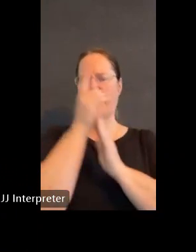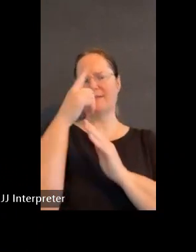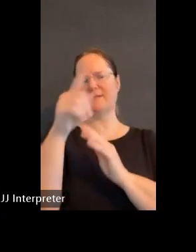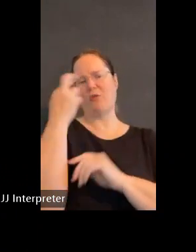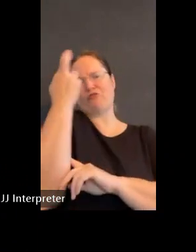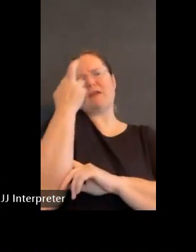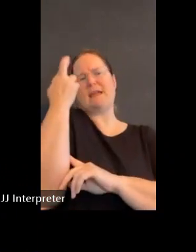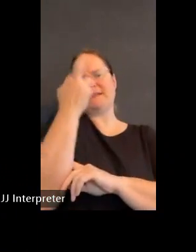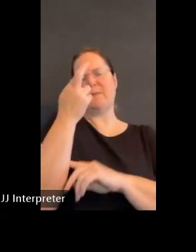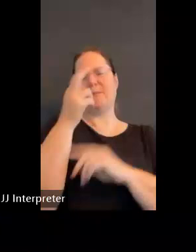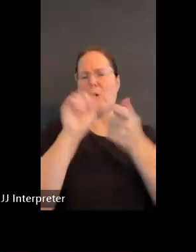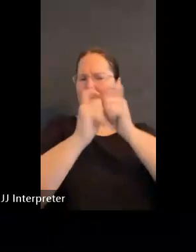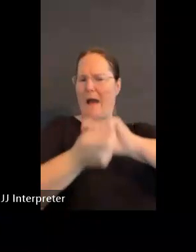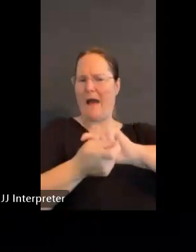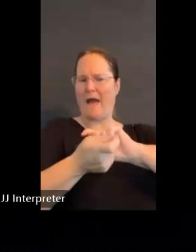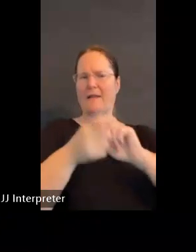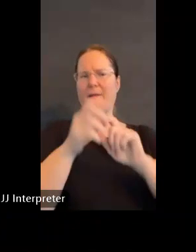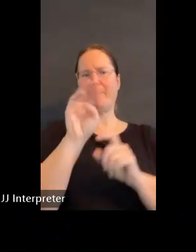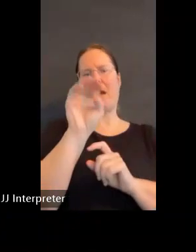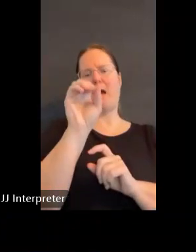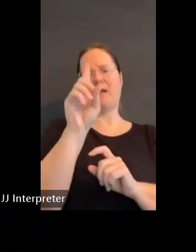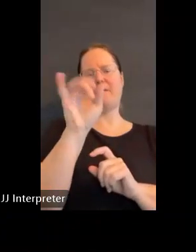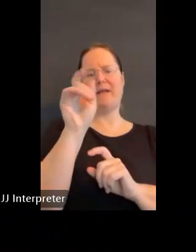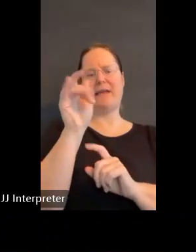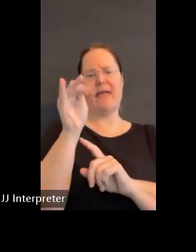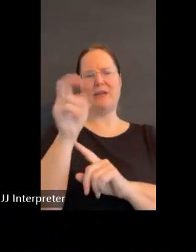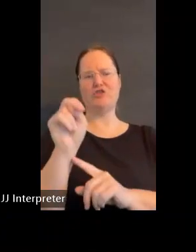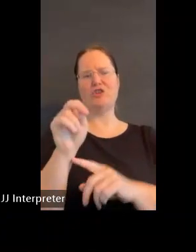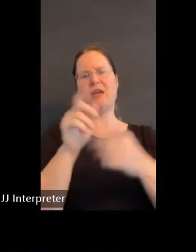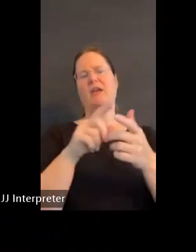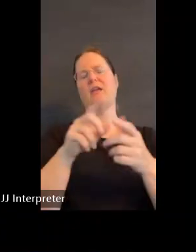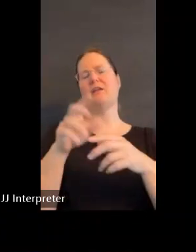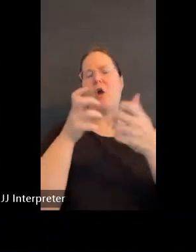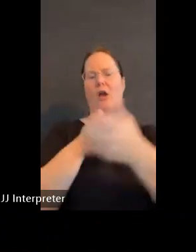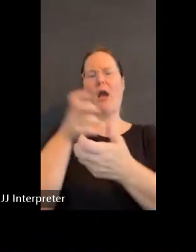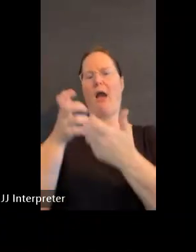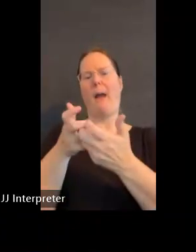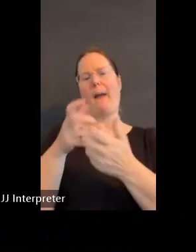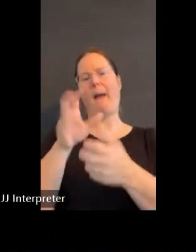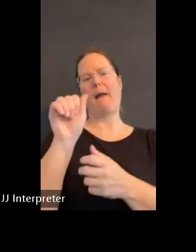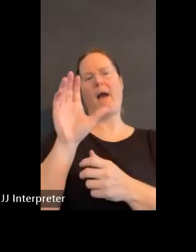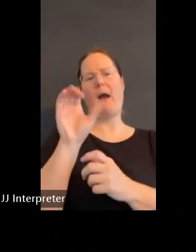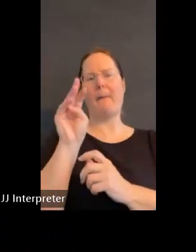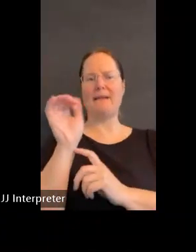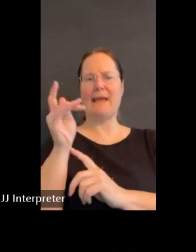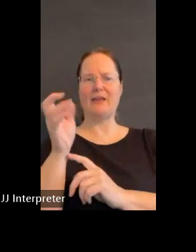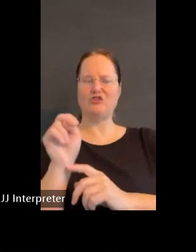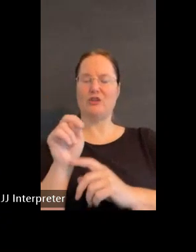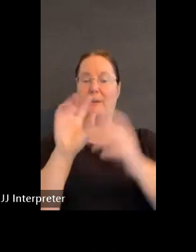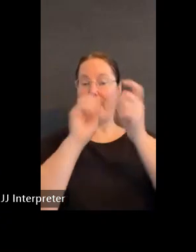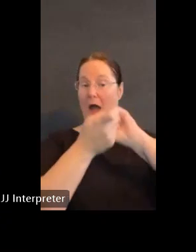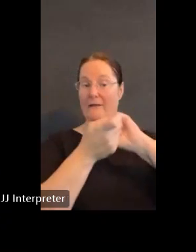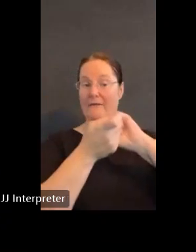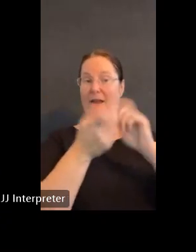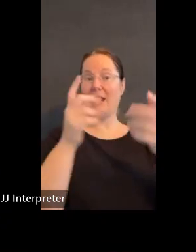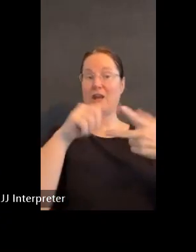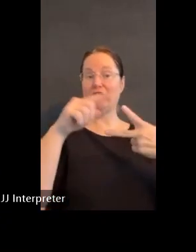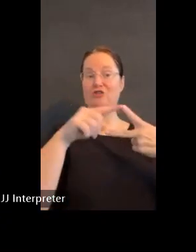to use and enjoy their housing. So a reasonable modification, that's a structural change that's made to the premises. whereas a